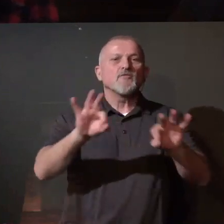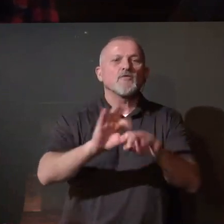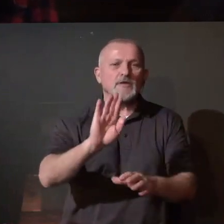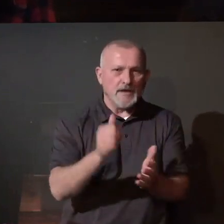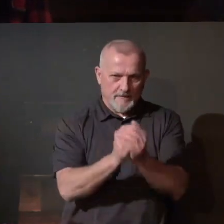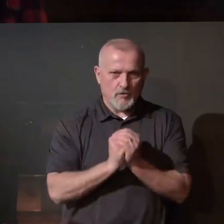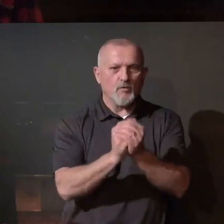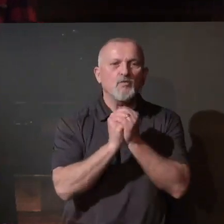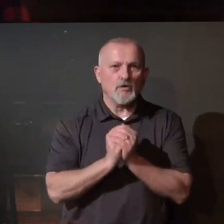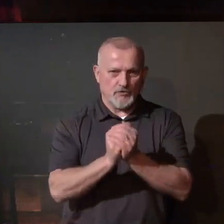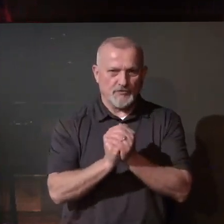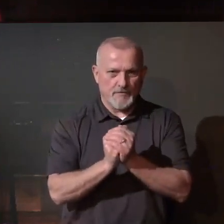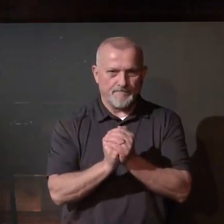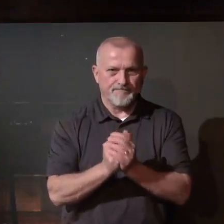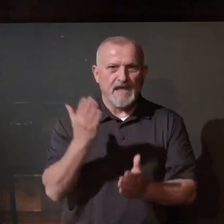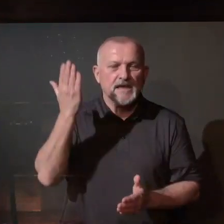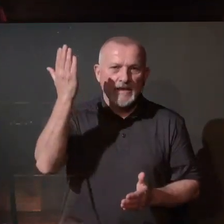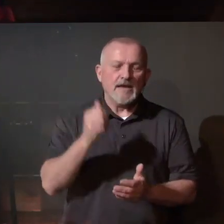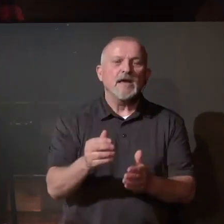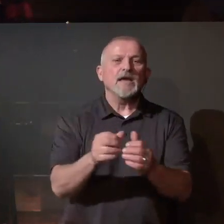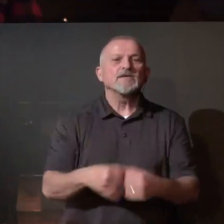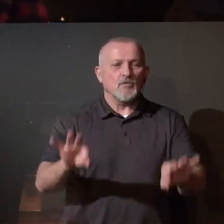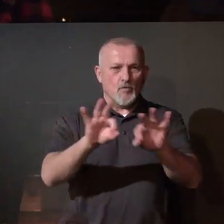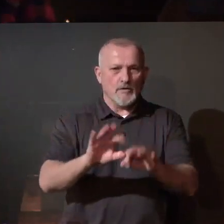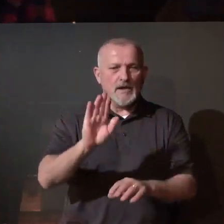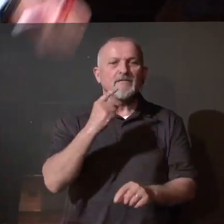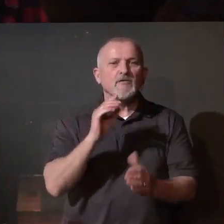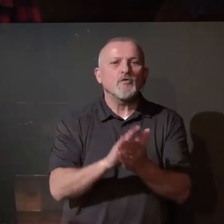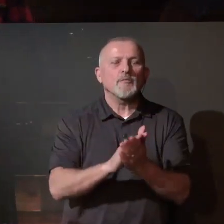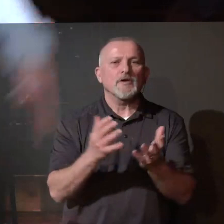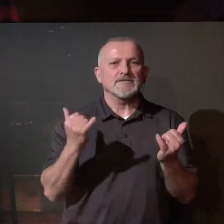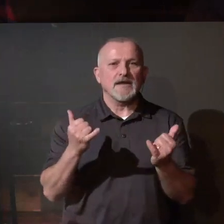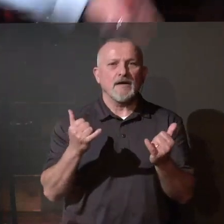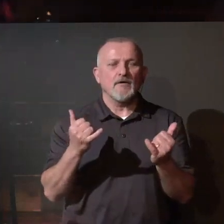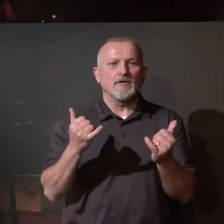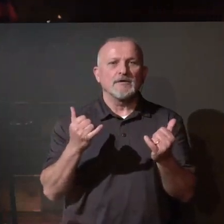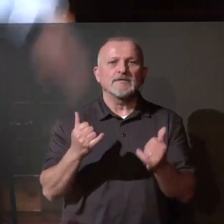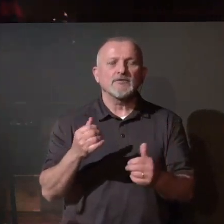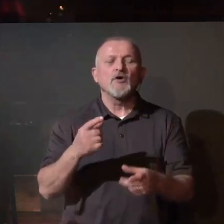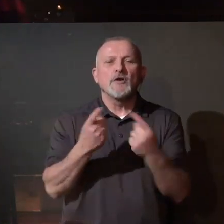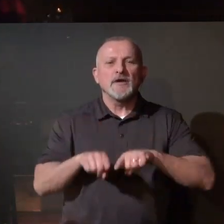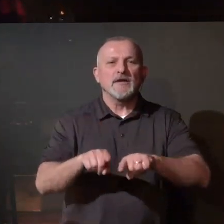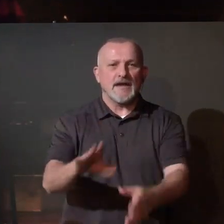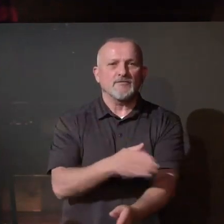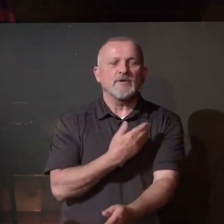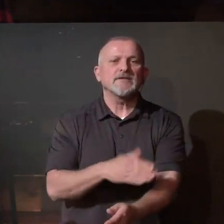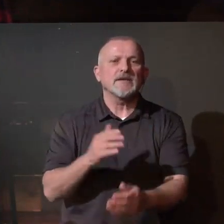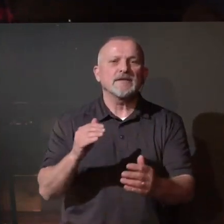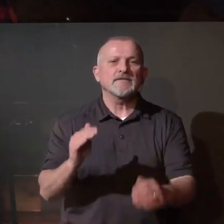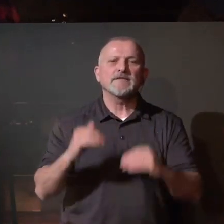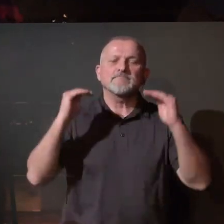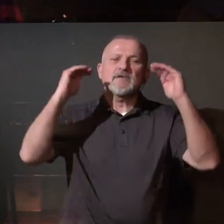It doesn't have to be awkward. He is worthy of the praise in your living room. Lift it up as we sing. Thank you, Jesus. You are worthy of